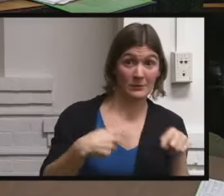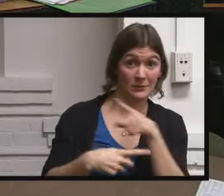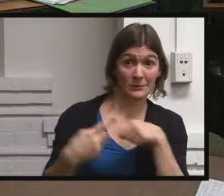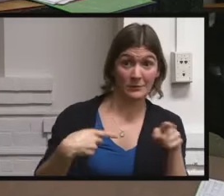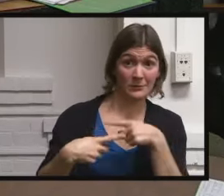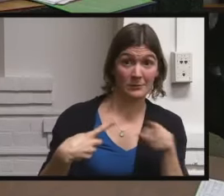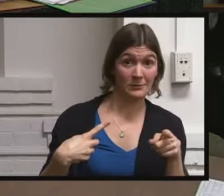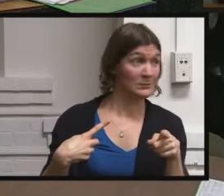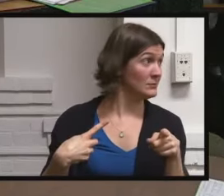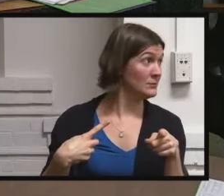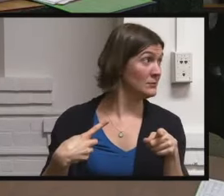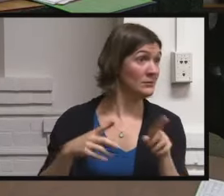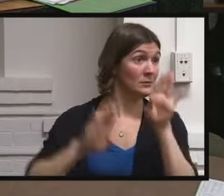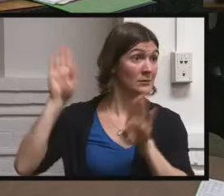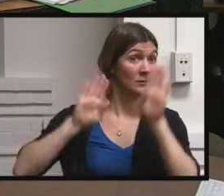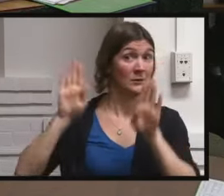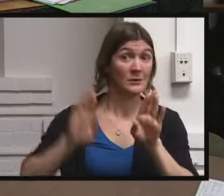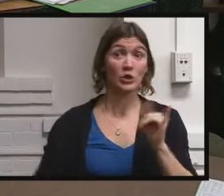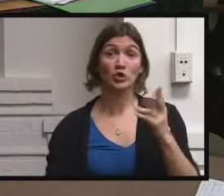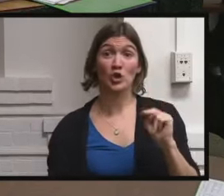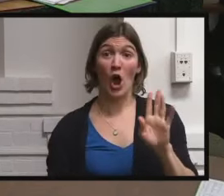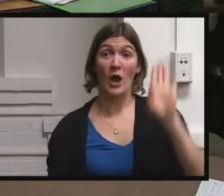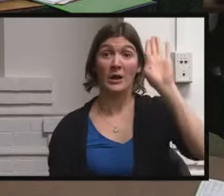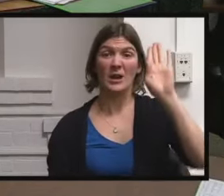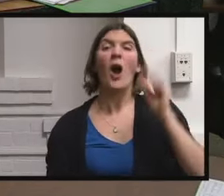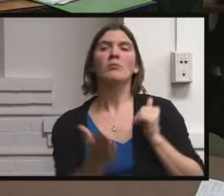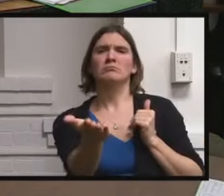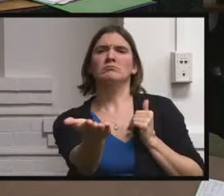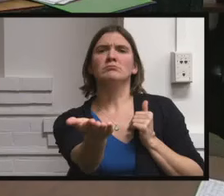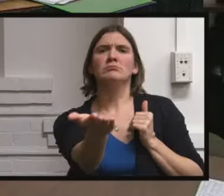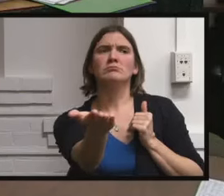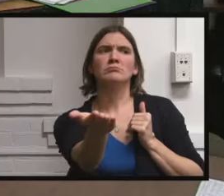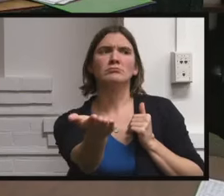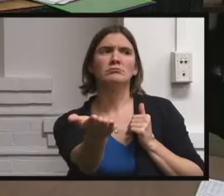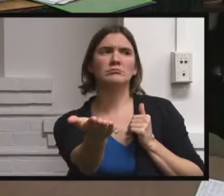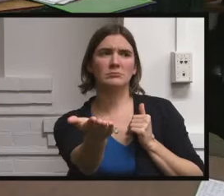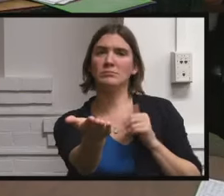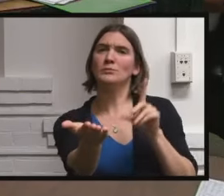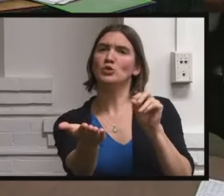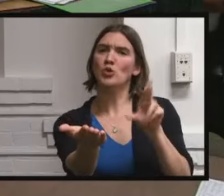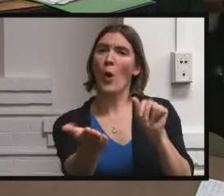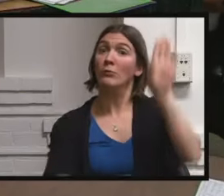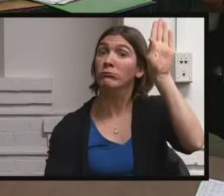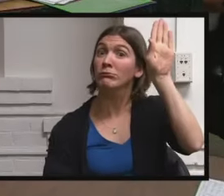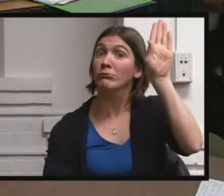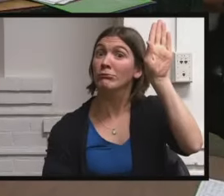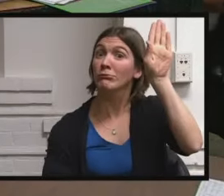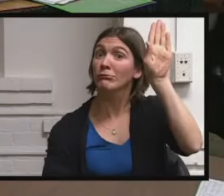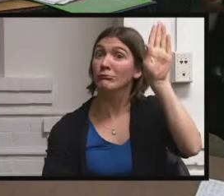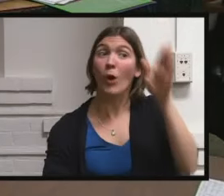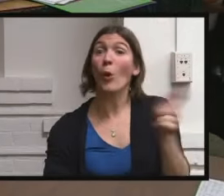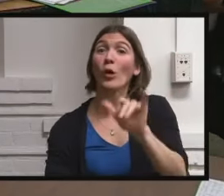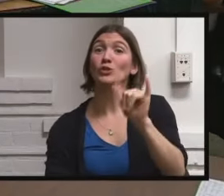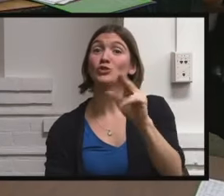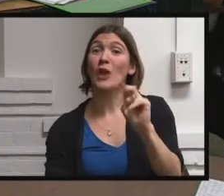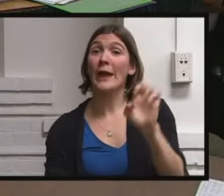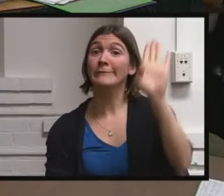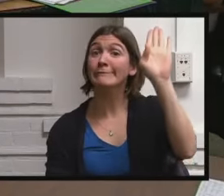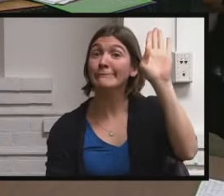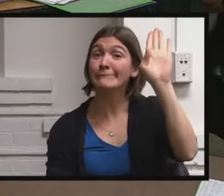want to say something? There's people with their hands up, too. Oh, so I know. Well, ready? I'll let her. You're ready? You're ready? Laura go, because she's had it up for a while. Jane, go ahead. Or Jane, or...